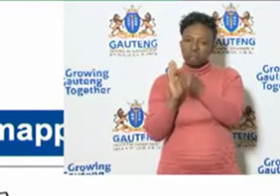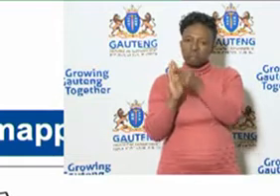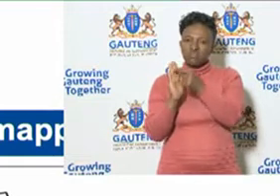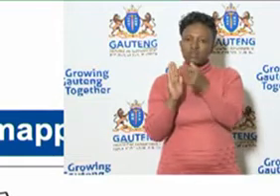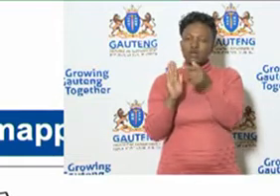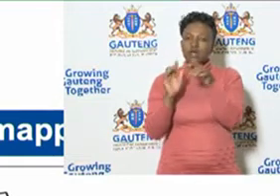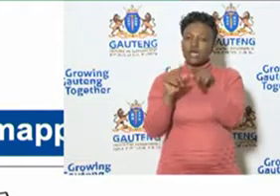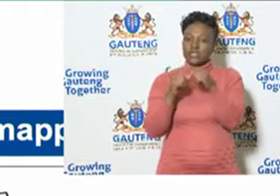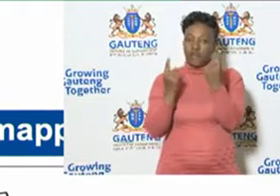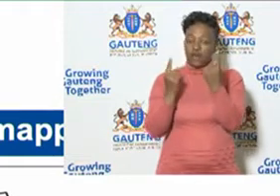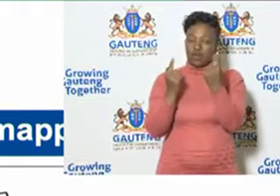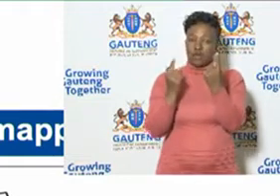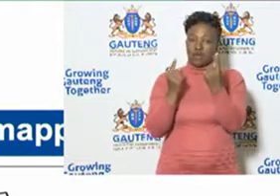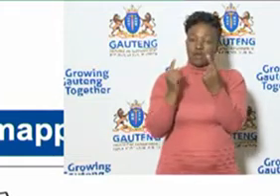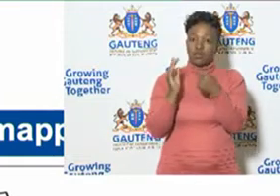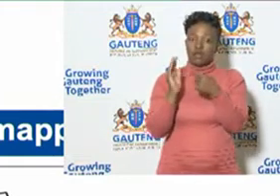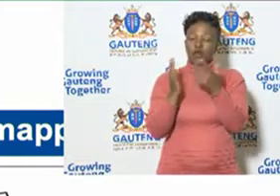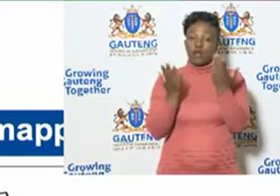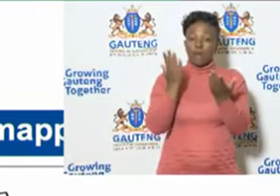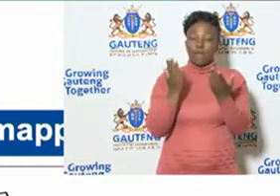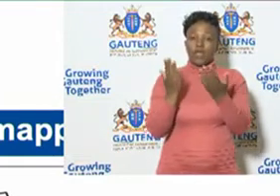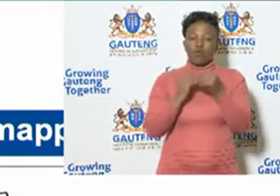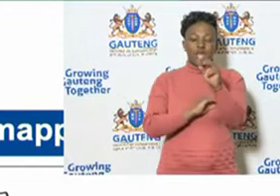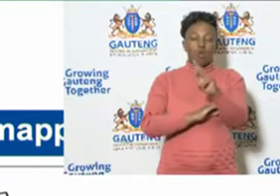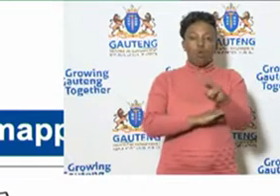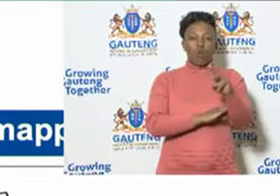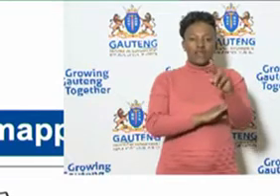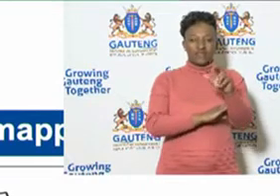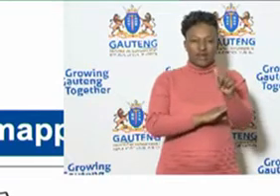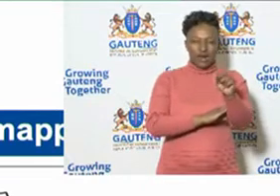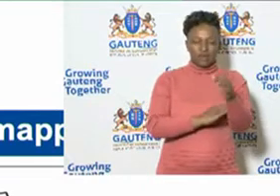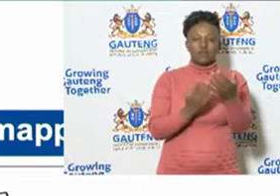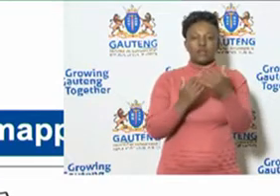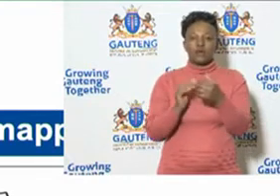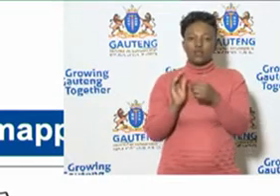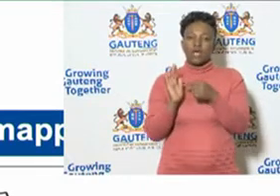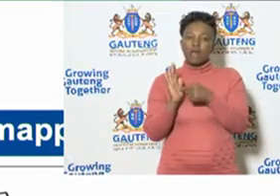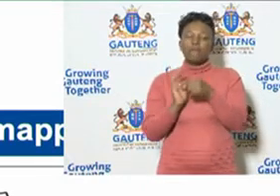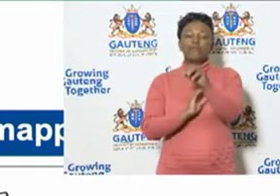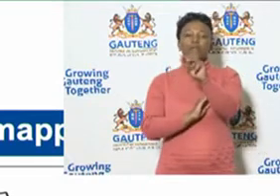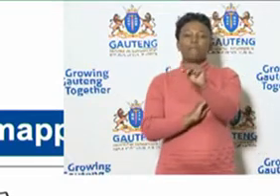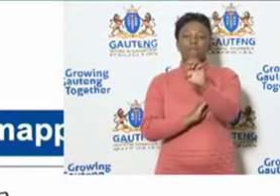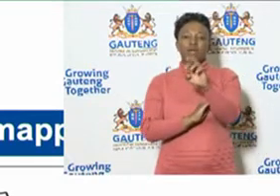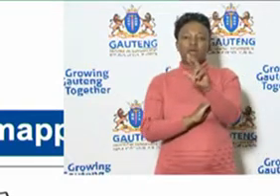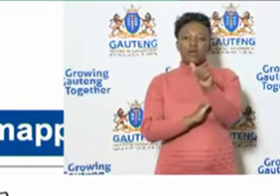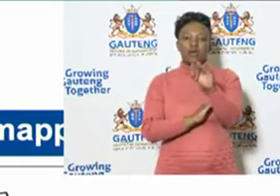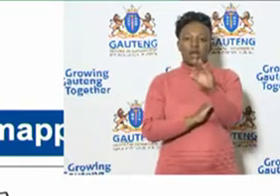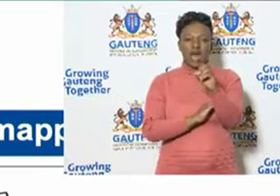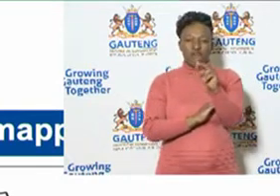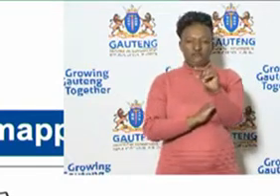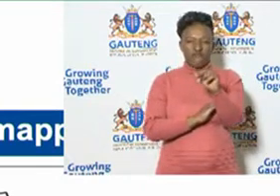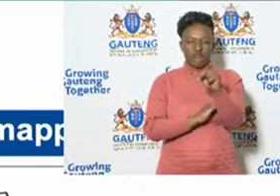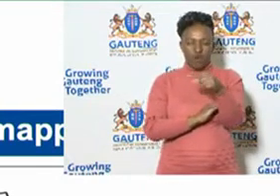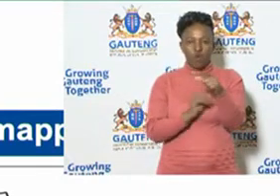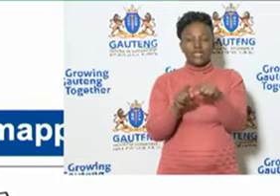the size of the dots in the West Rand, in the Mirafong area, because of the intervention that we